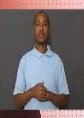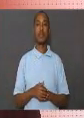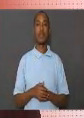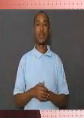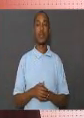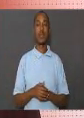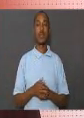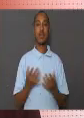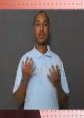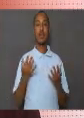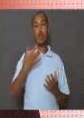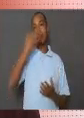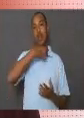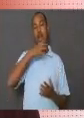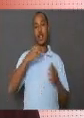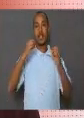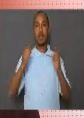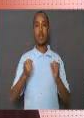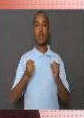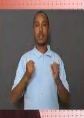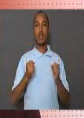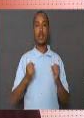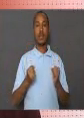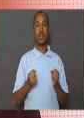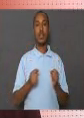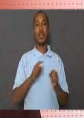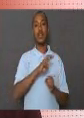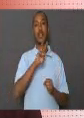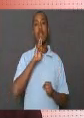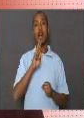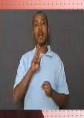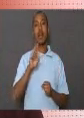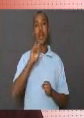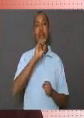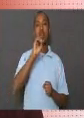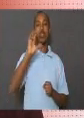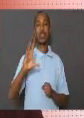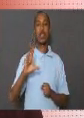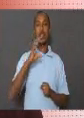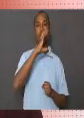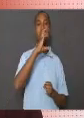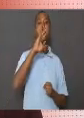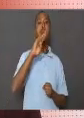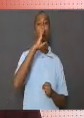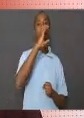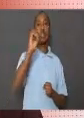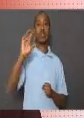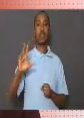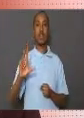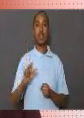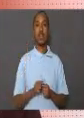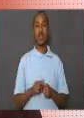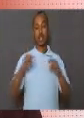their thermal stability and whether they are nitrates or carbonates.